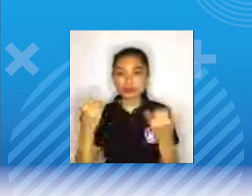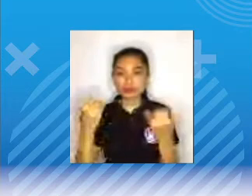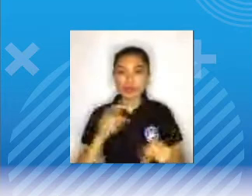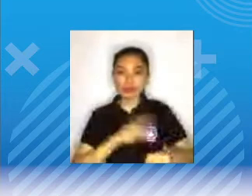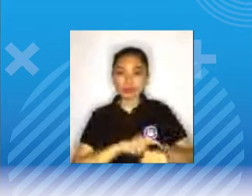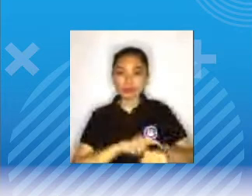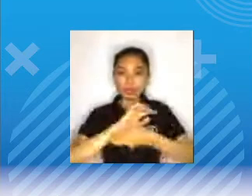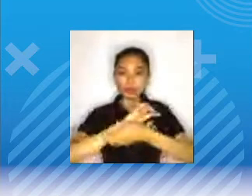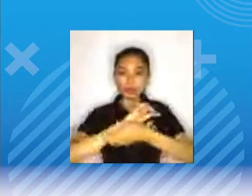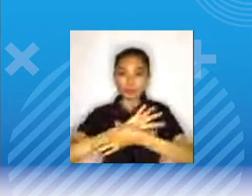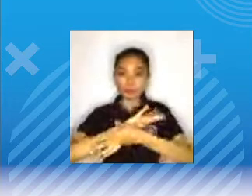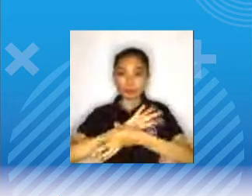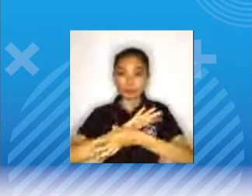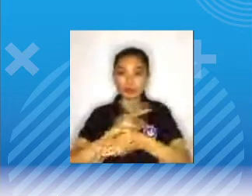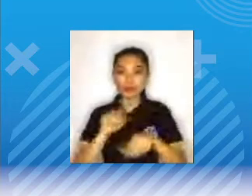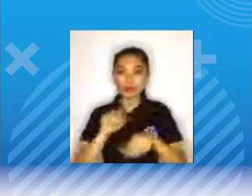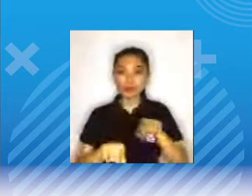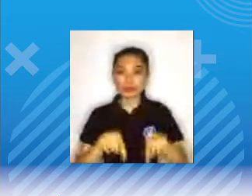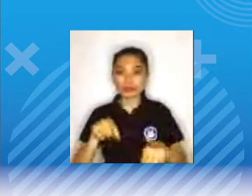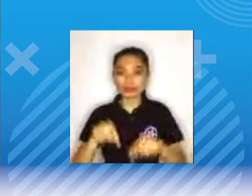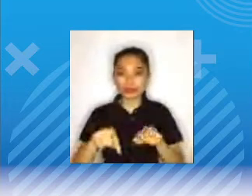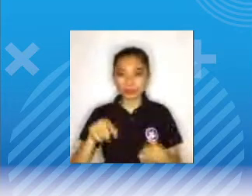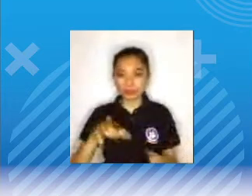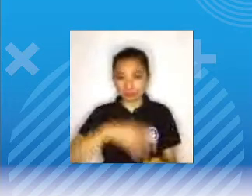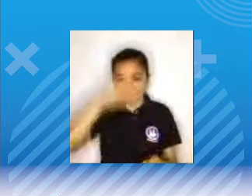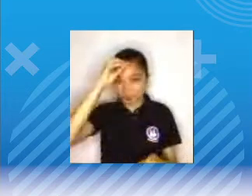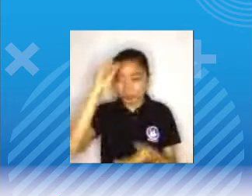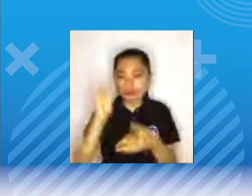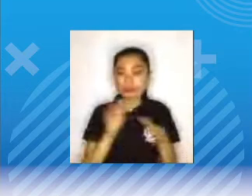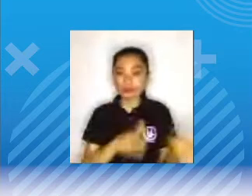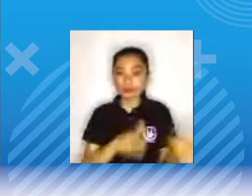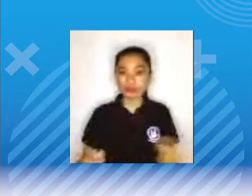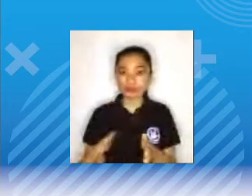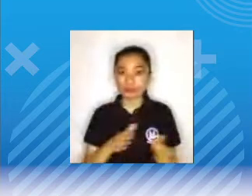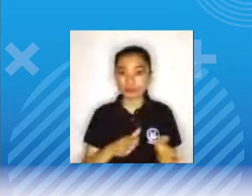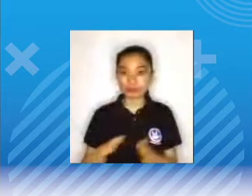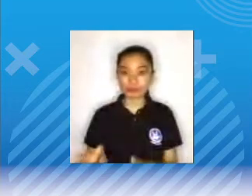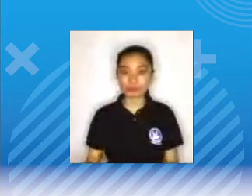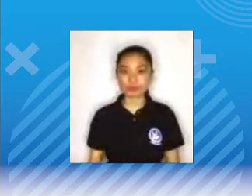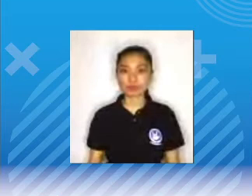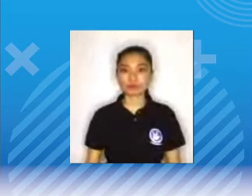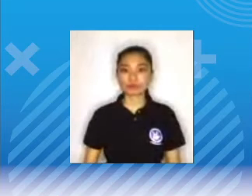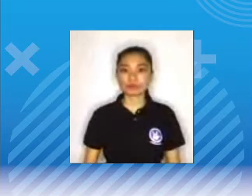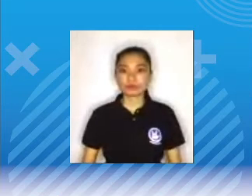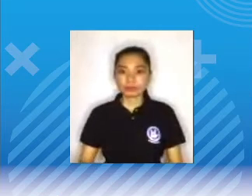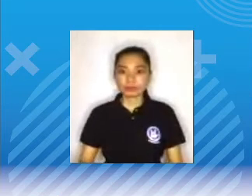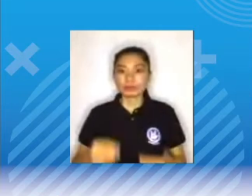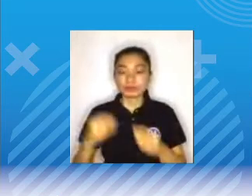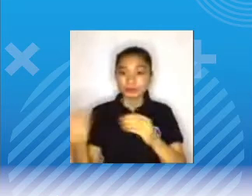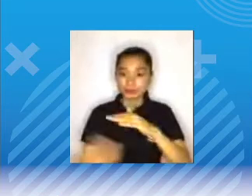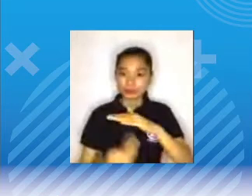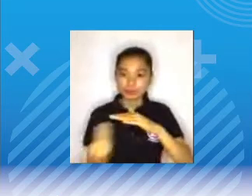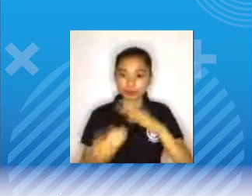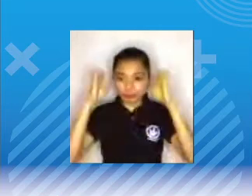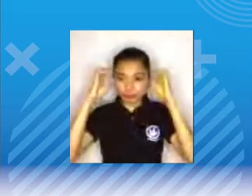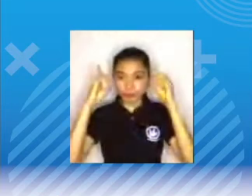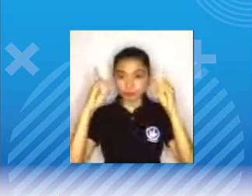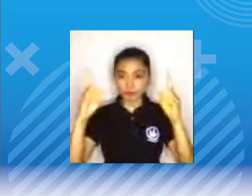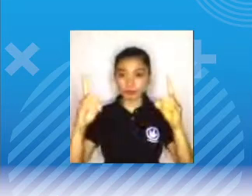modalities, para ma-continue yung pag-deliver ng basic education services. And today